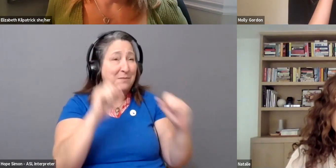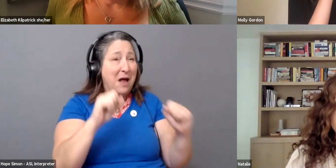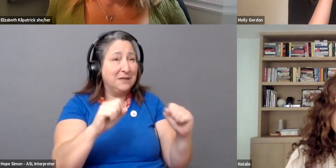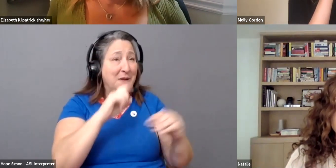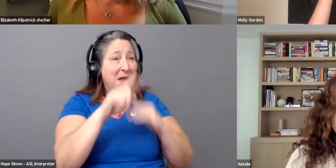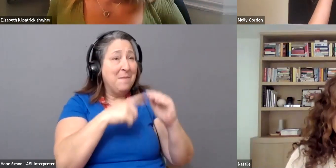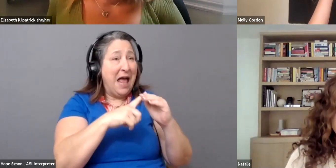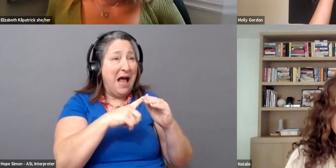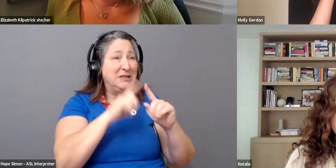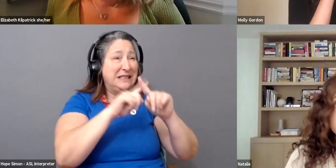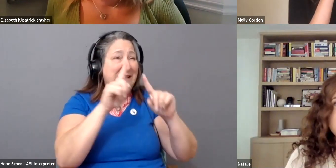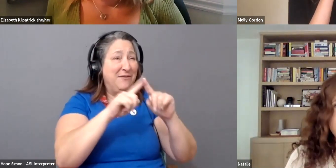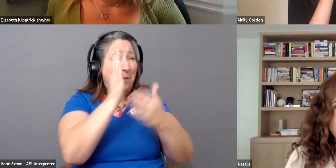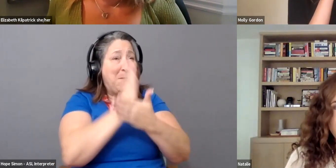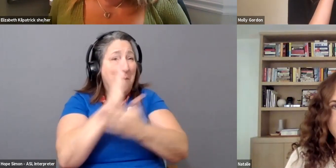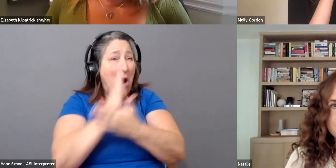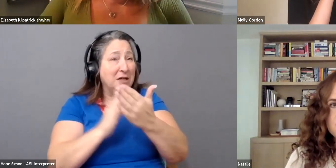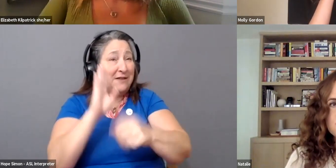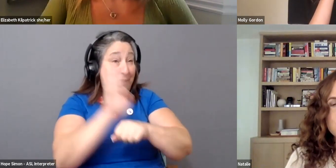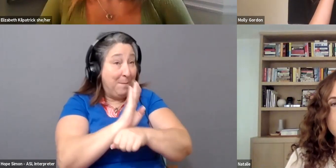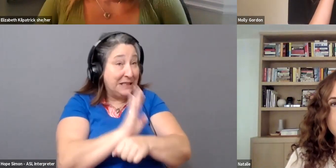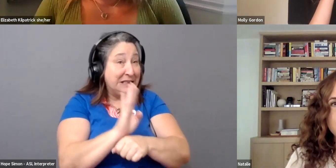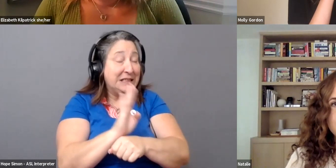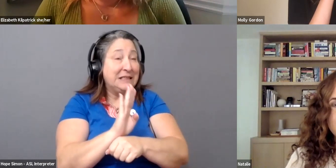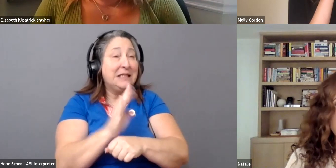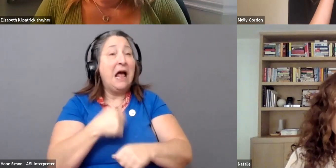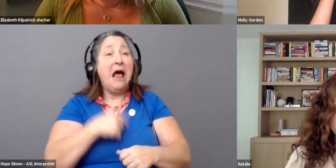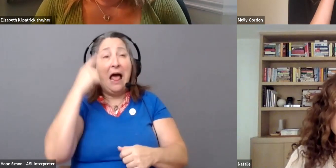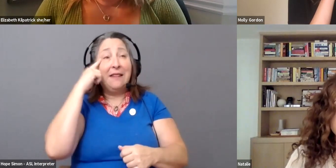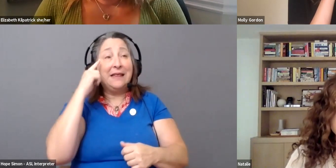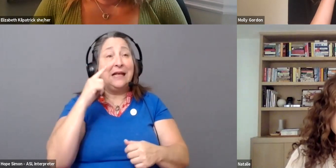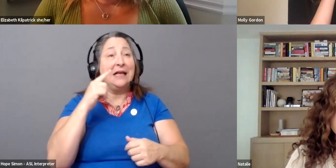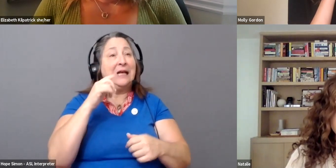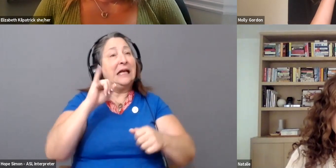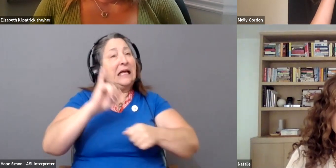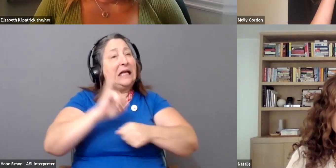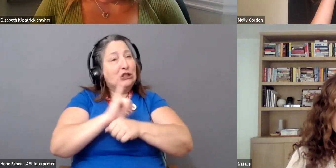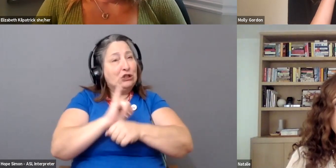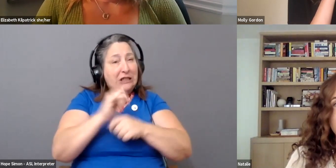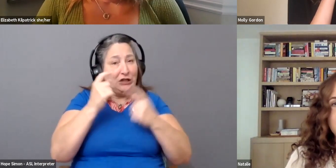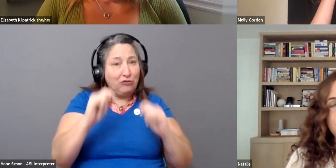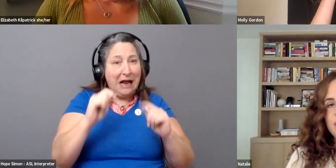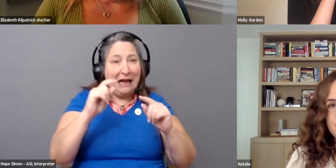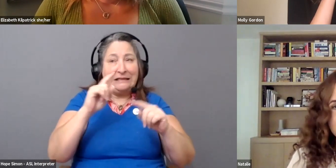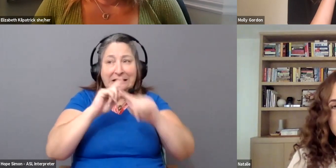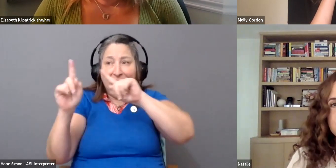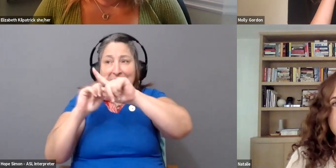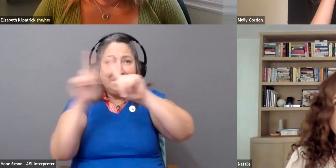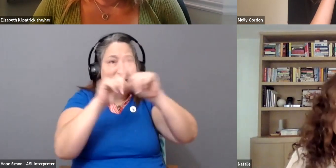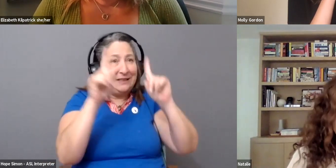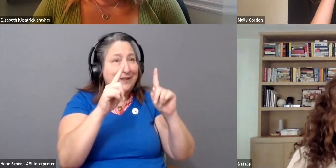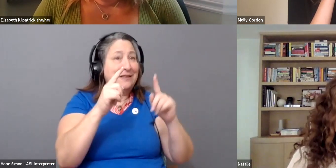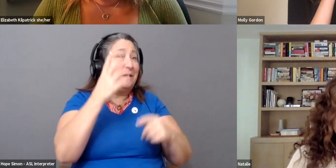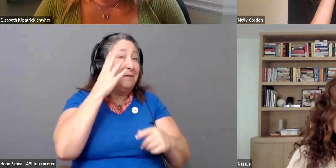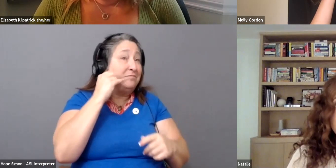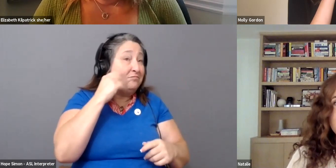I think, you know, interning and trying your hat at various things is really great. If you can get like PA experience or